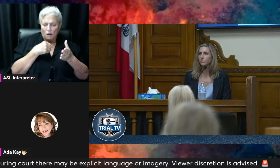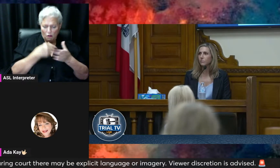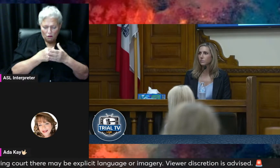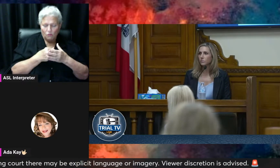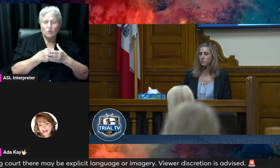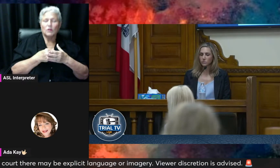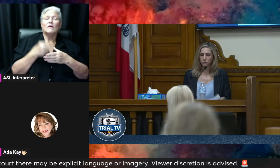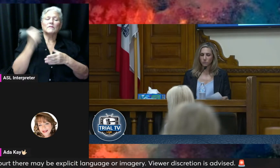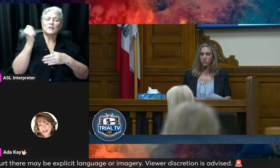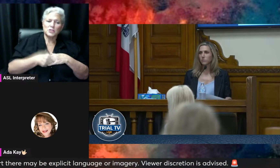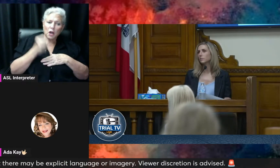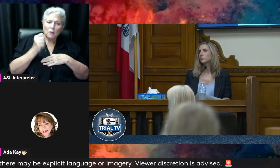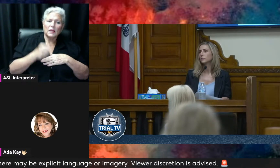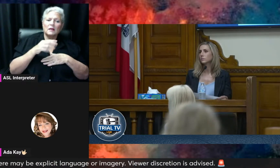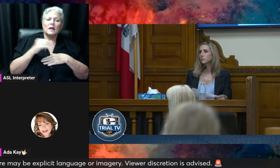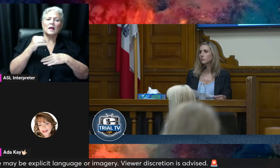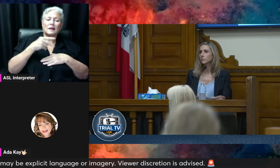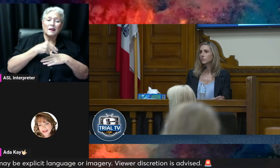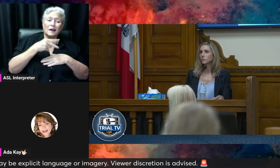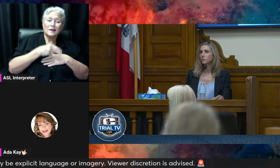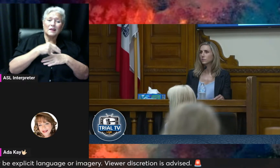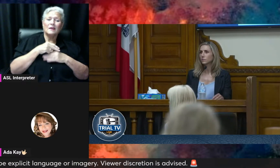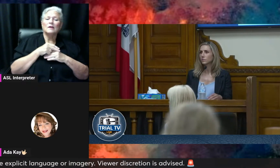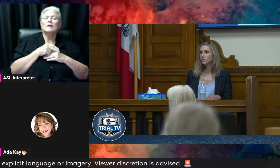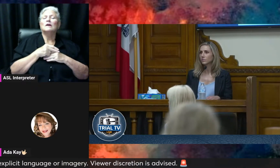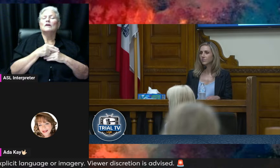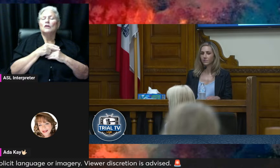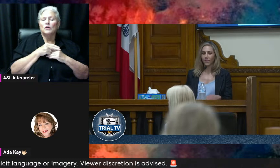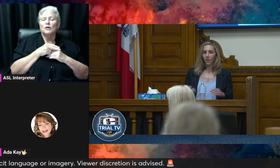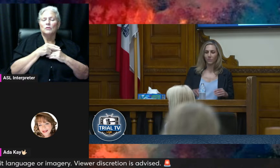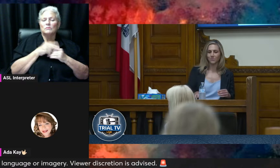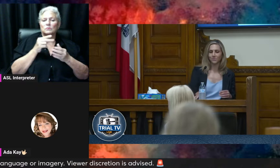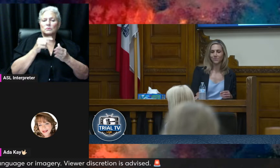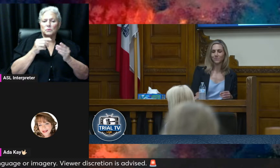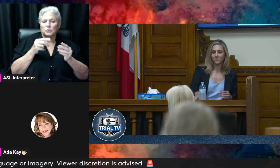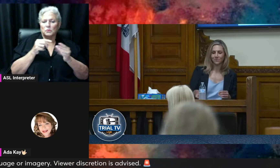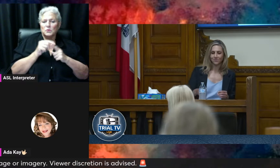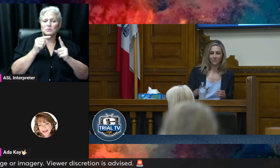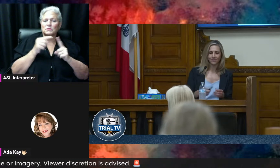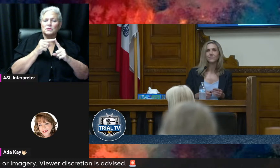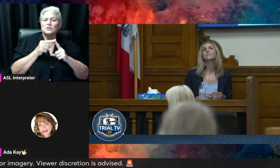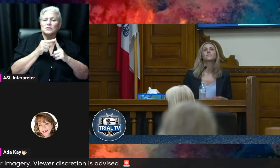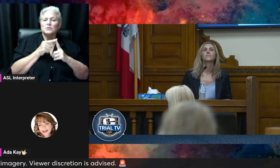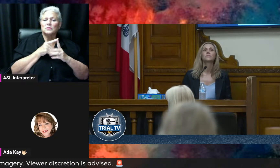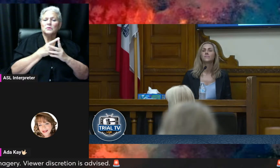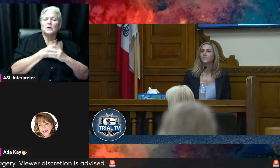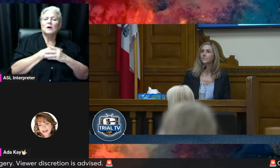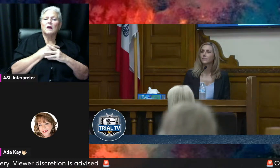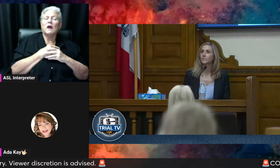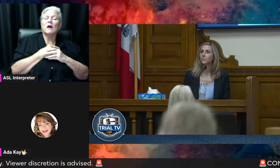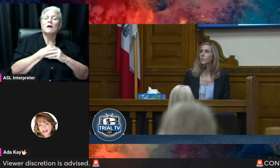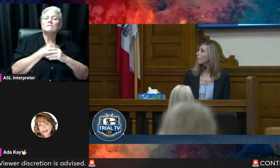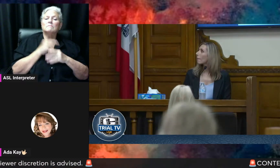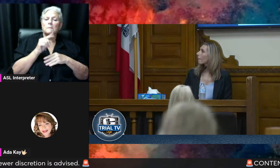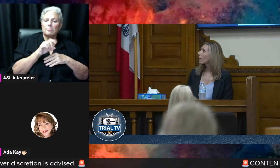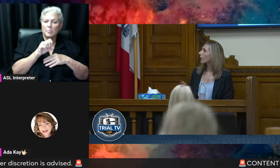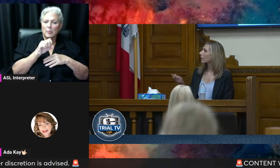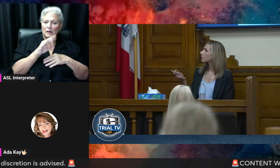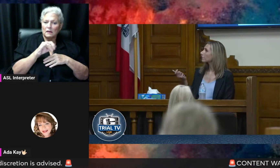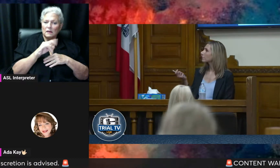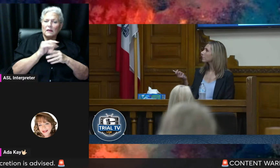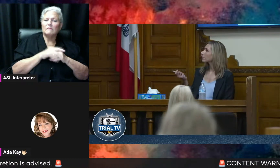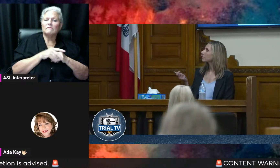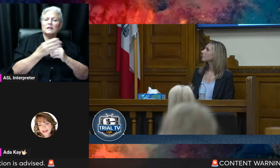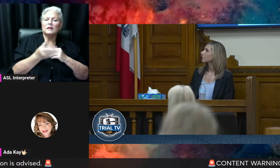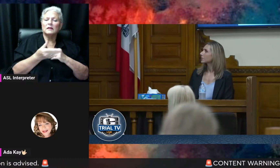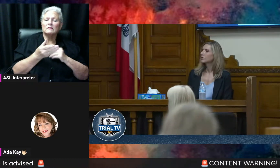the head. I have left a laser pointer up there if you find that you want to point something